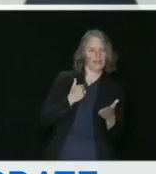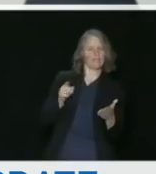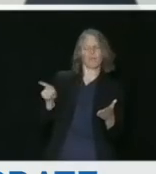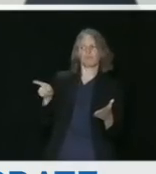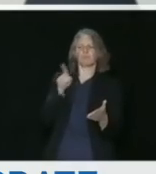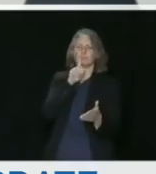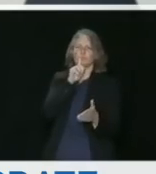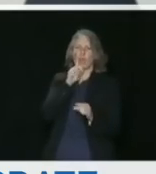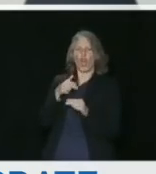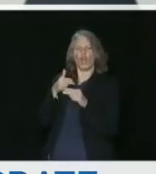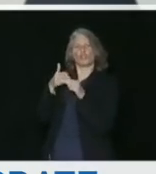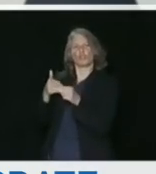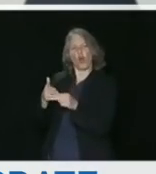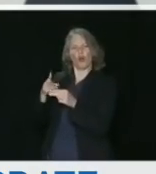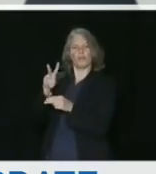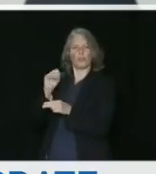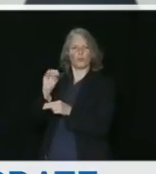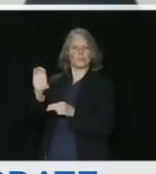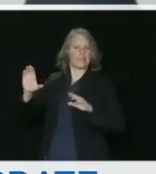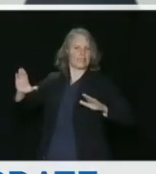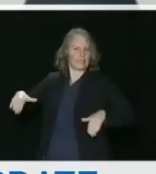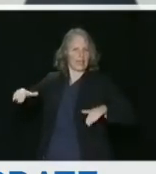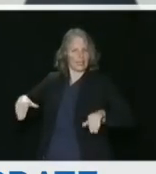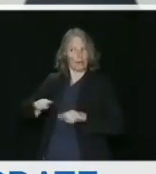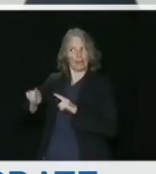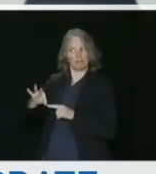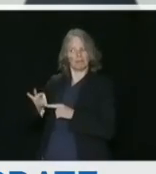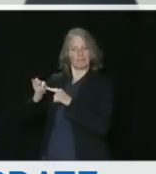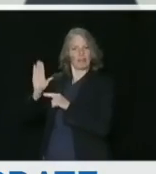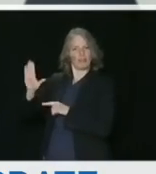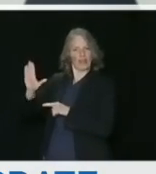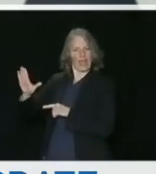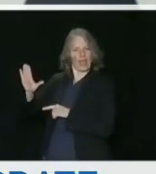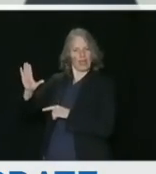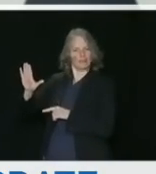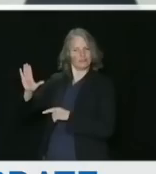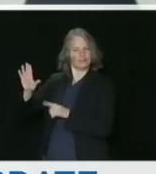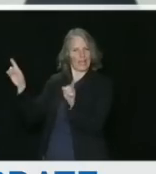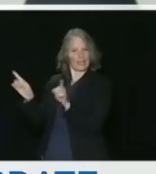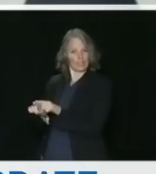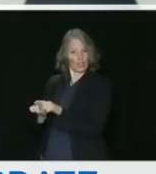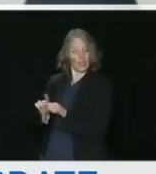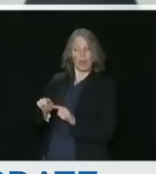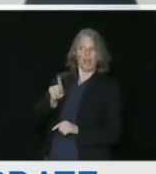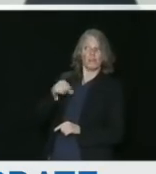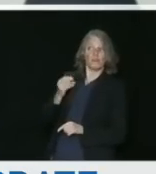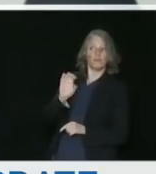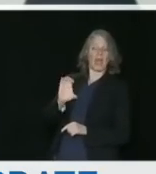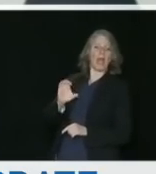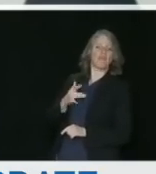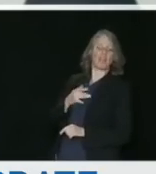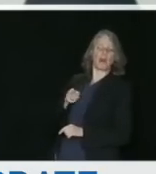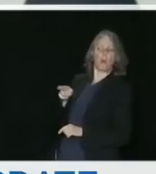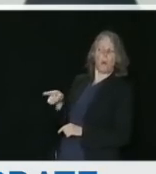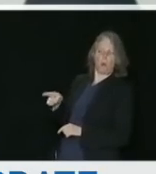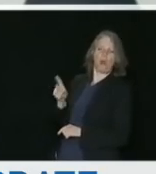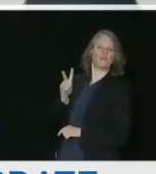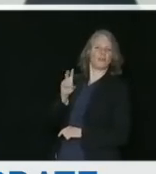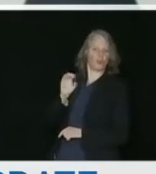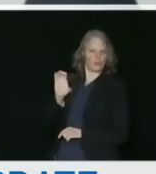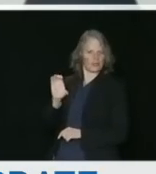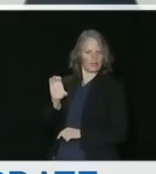described as a variant of concern, but is PHAC treating it as a variant of concern given what we are seeing